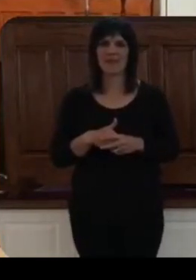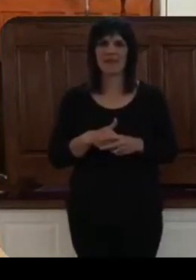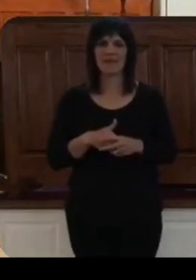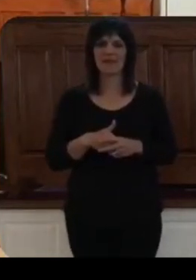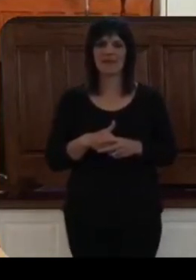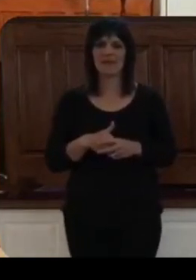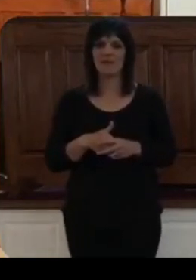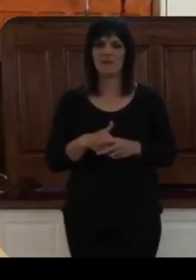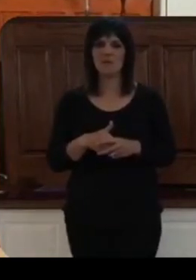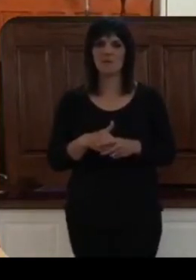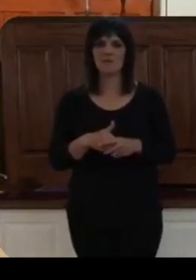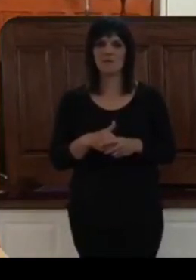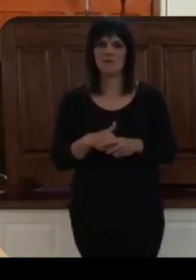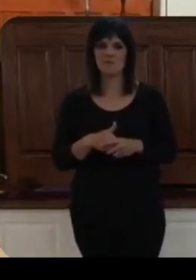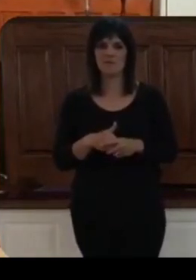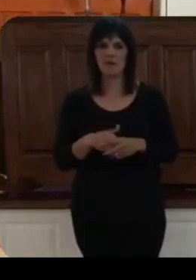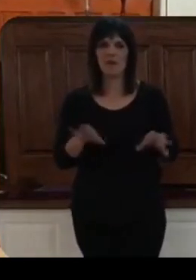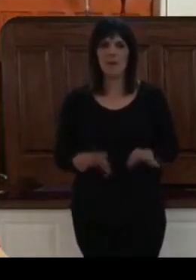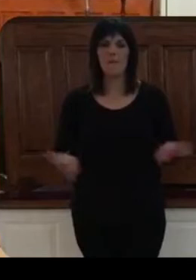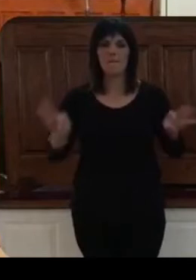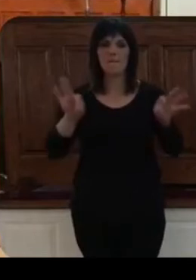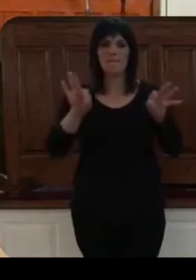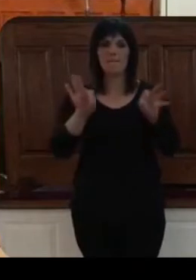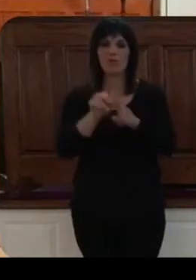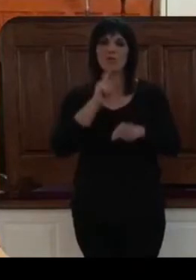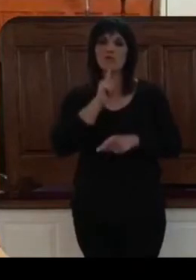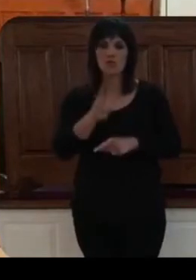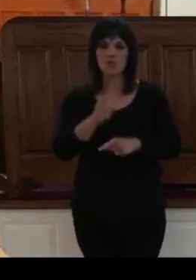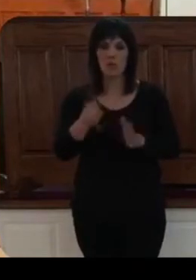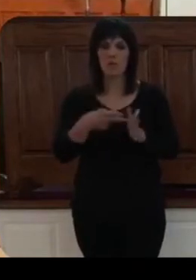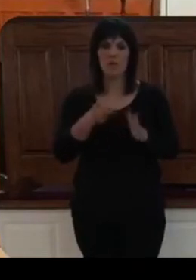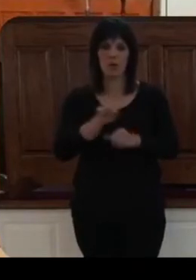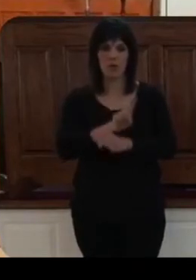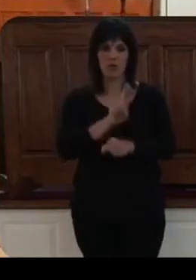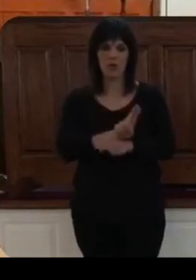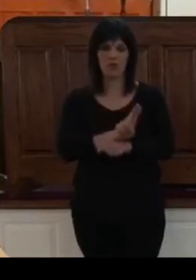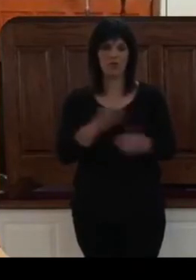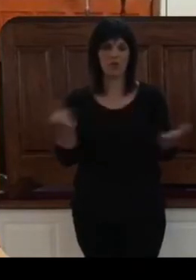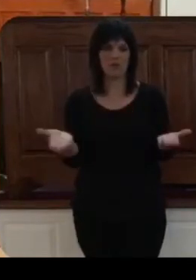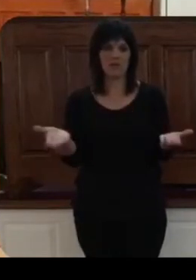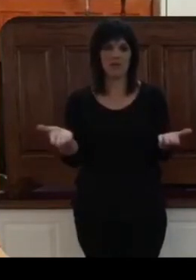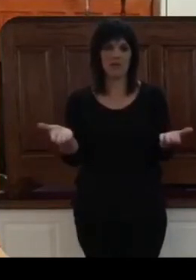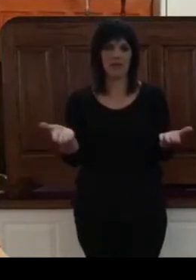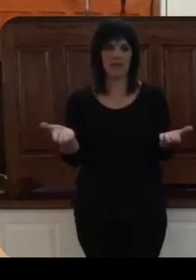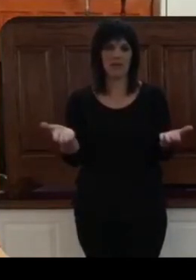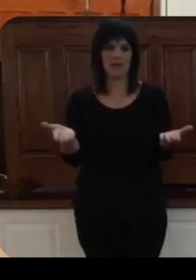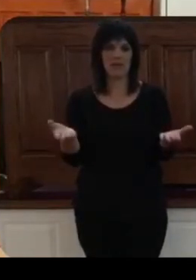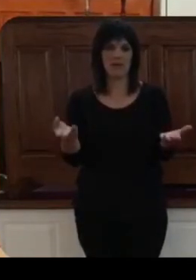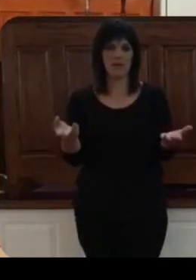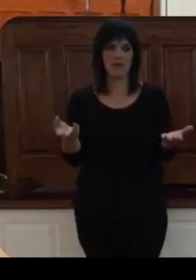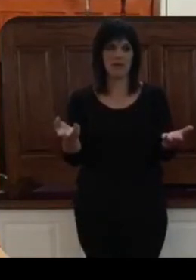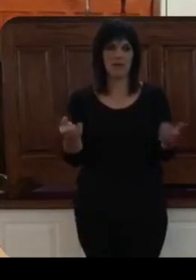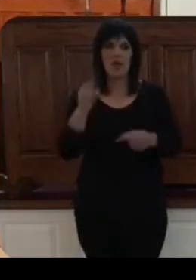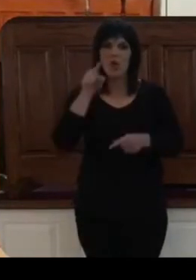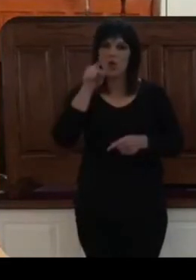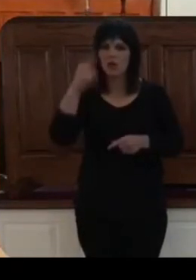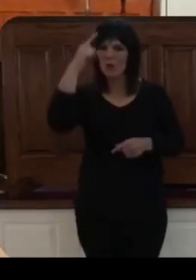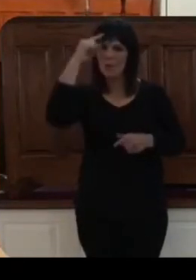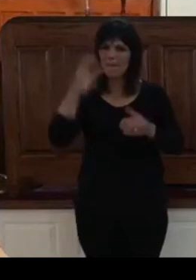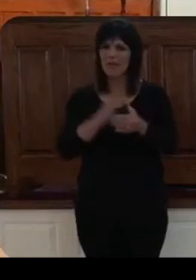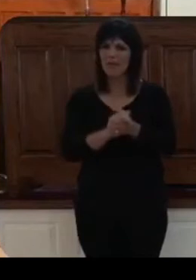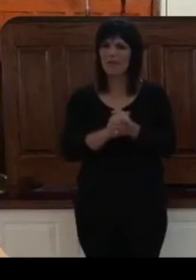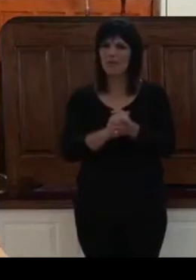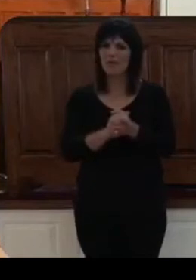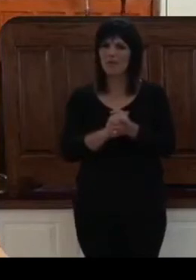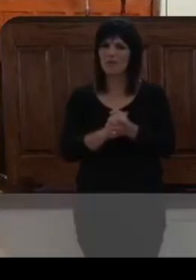this. This is an important truth that Paul uses here, and he uses several of these words twice. He says, you believers, you guys in